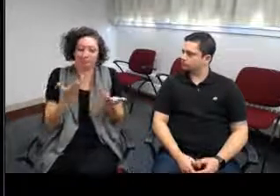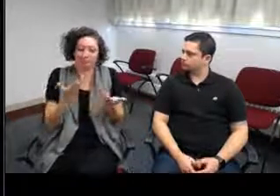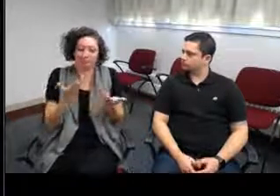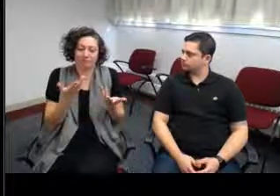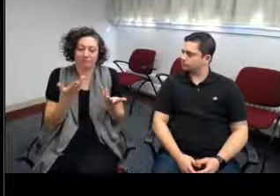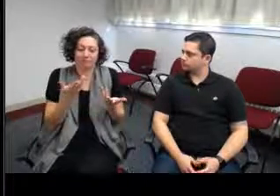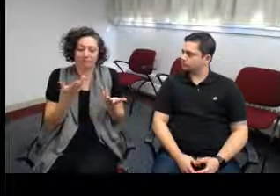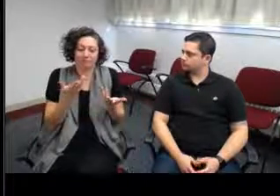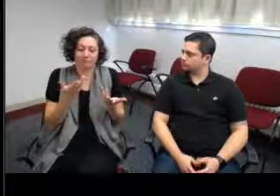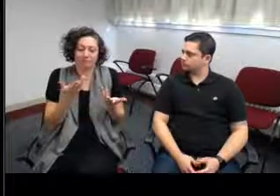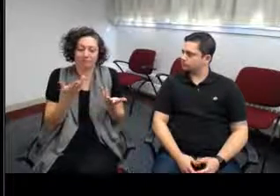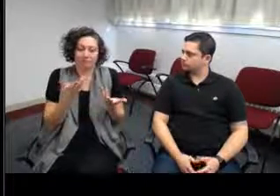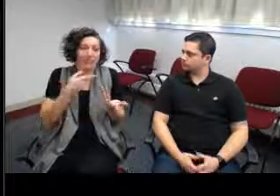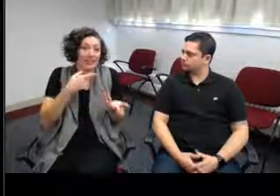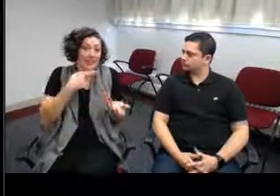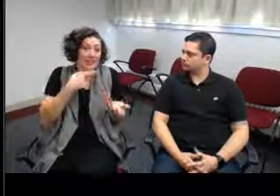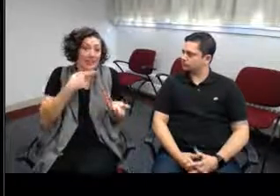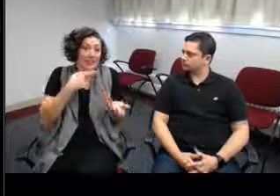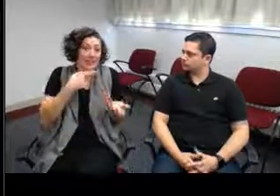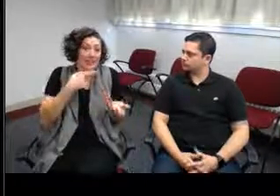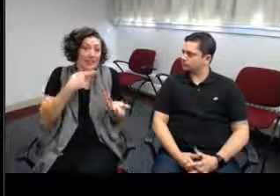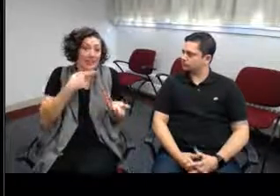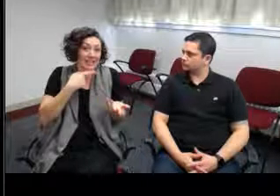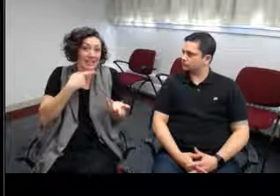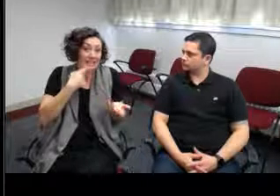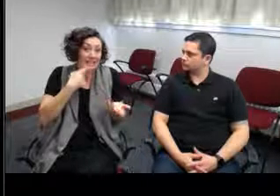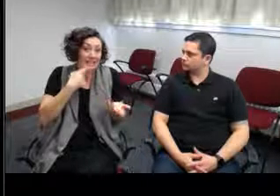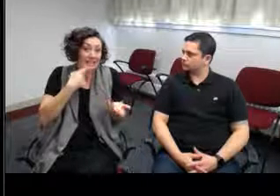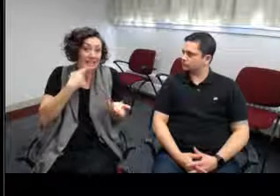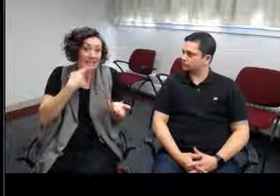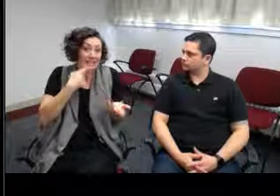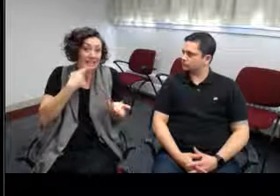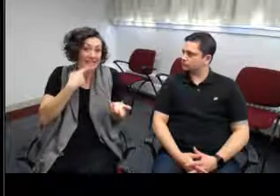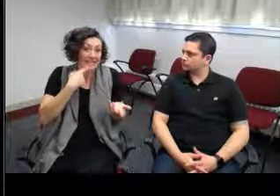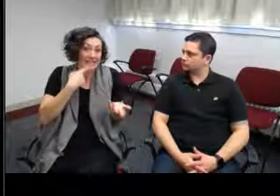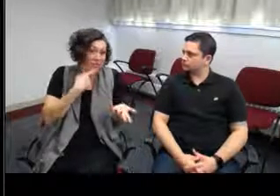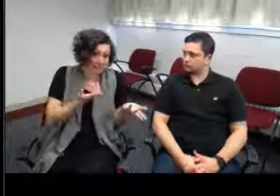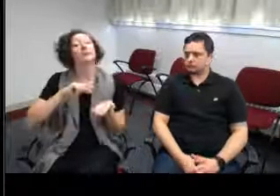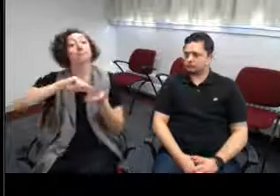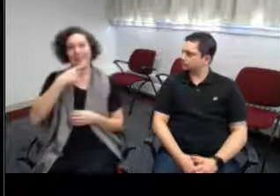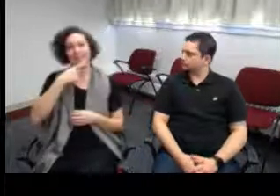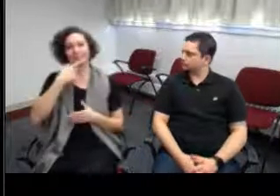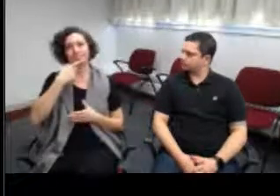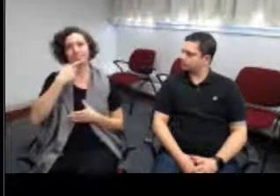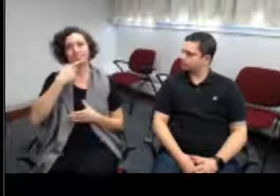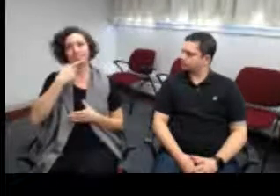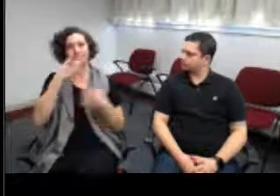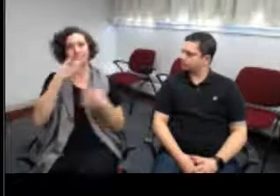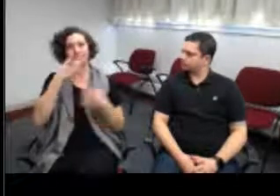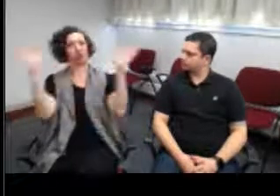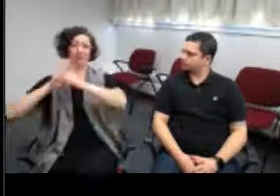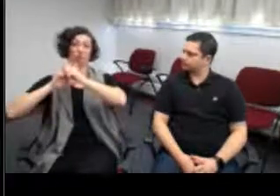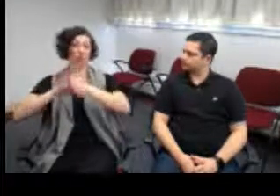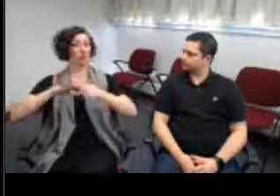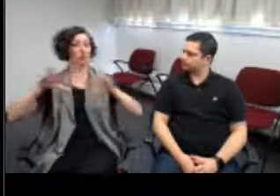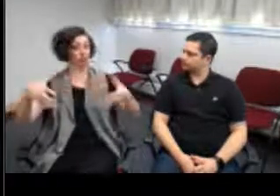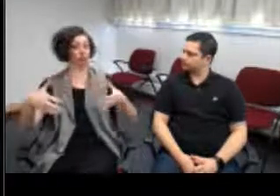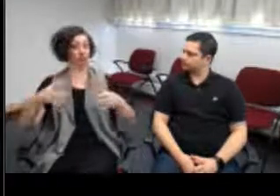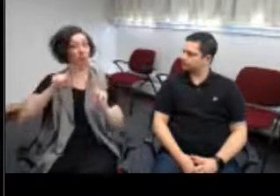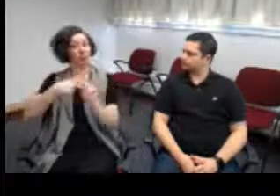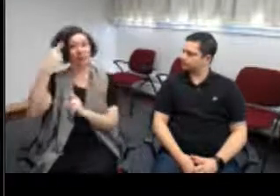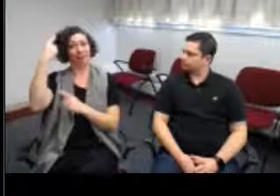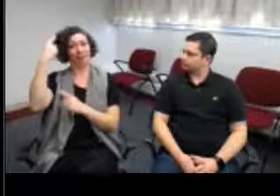are available are non-deaf, not part of the community or the culture,